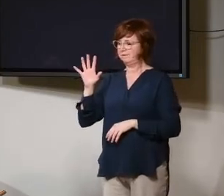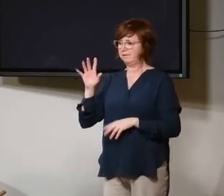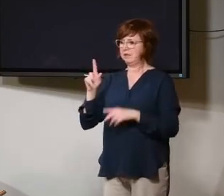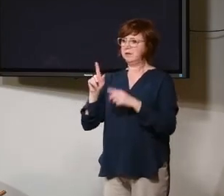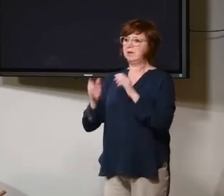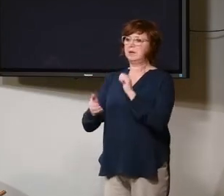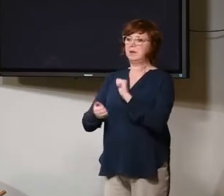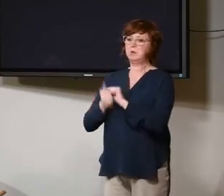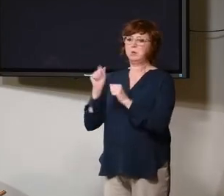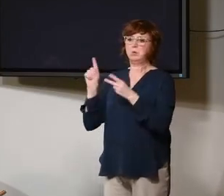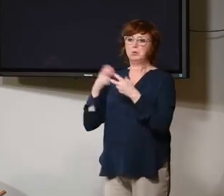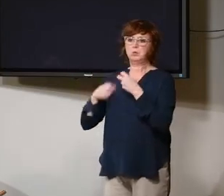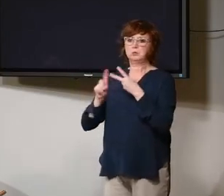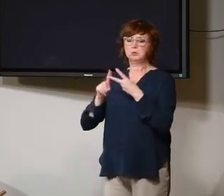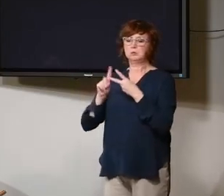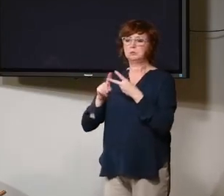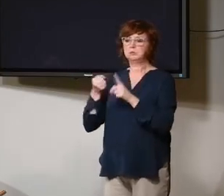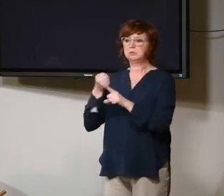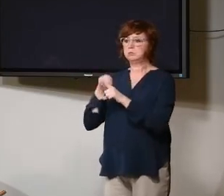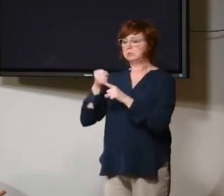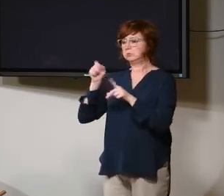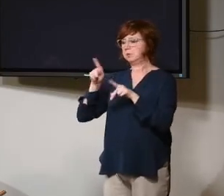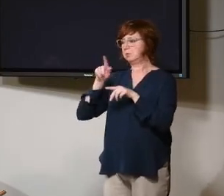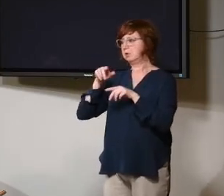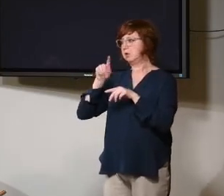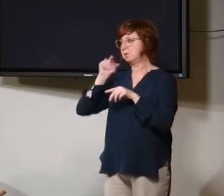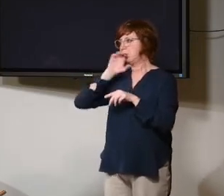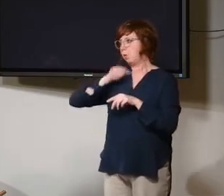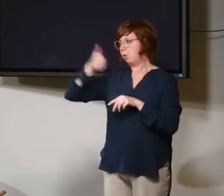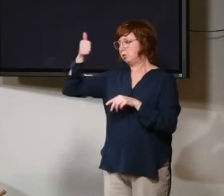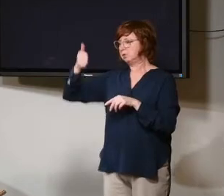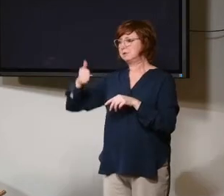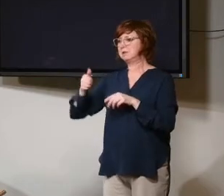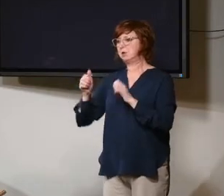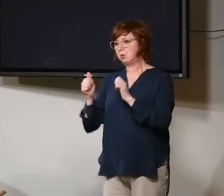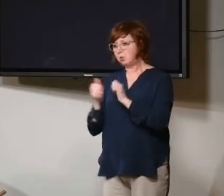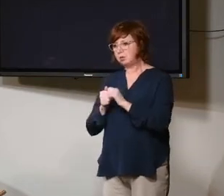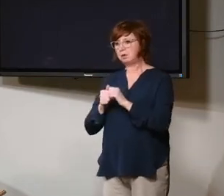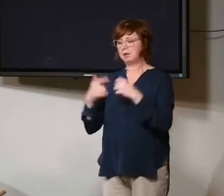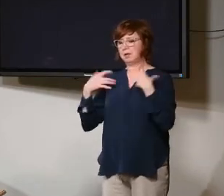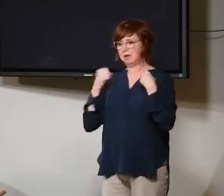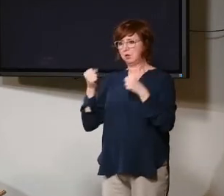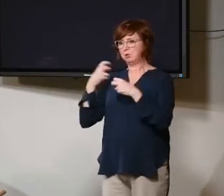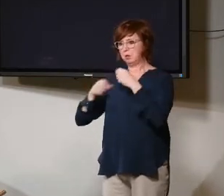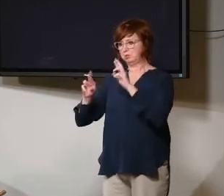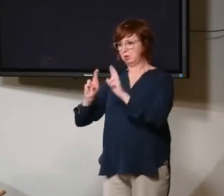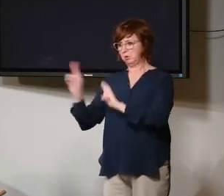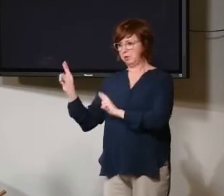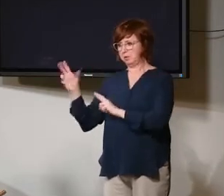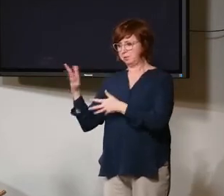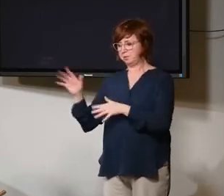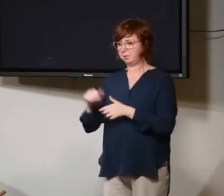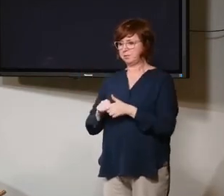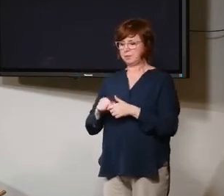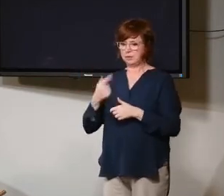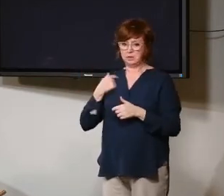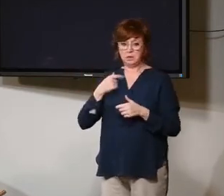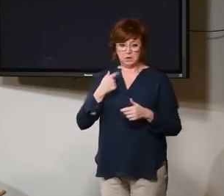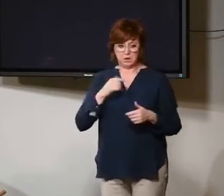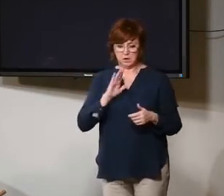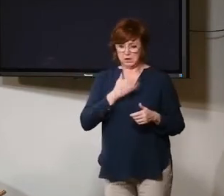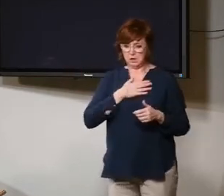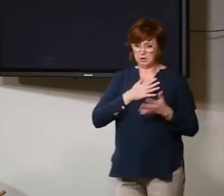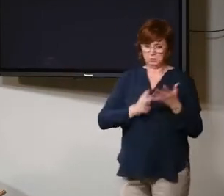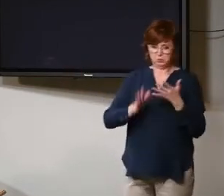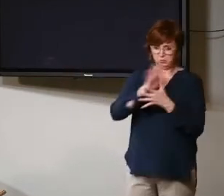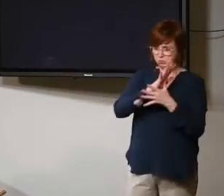predominantly causes symptoms in people who are older, who have underlying risk factors. We are prioritizing testing in